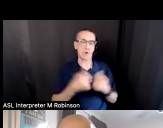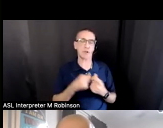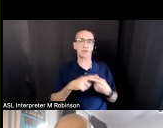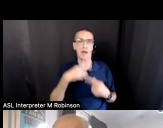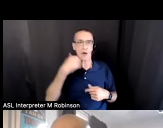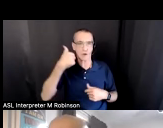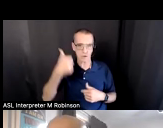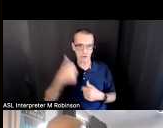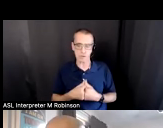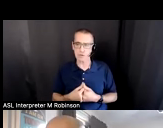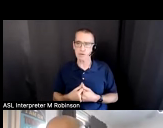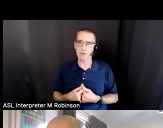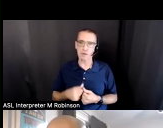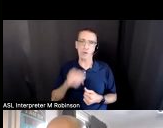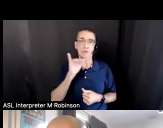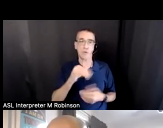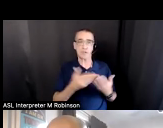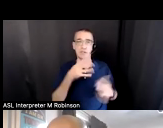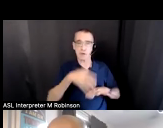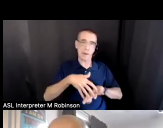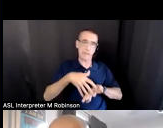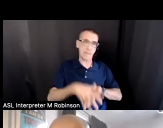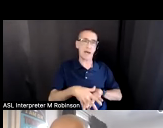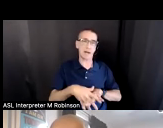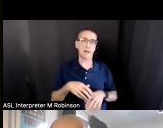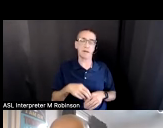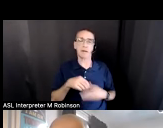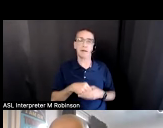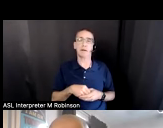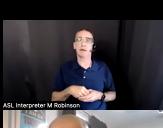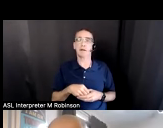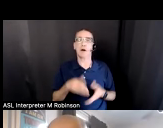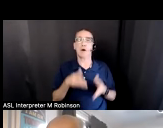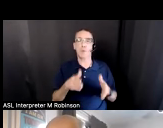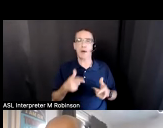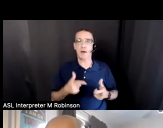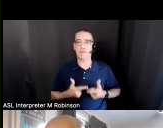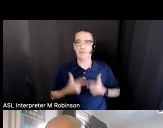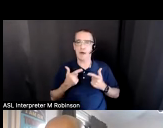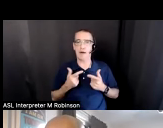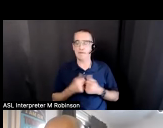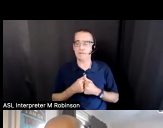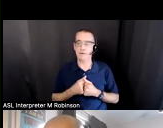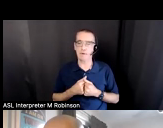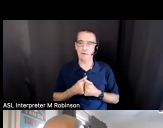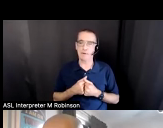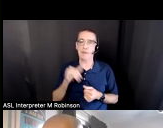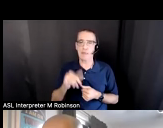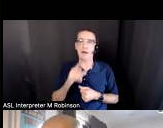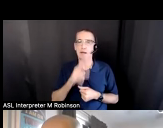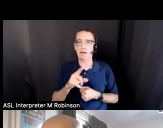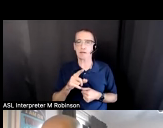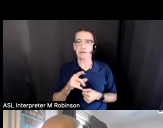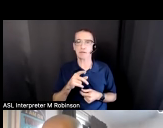elders, those things are embedded in, a way of life that is steeped